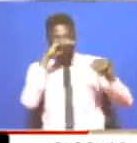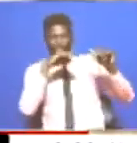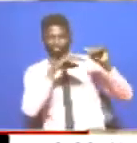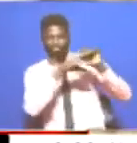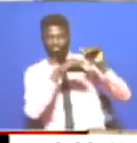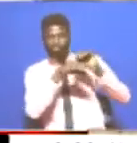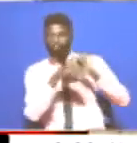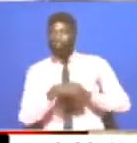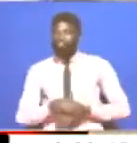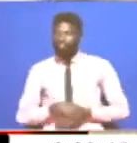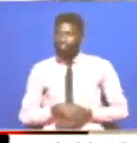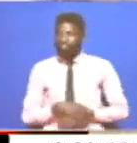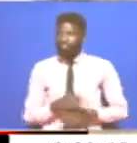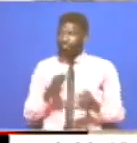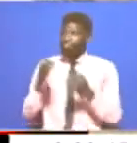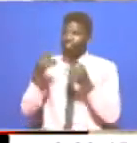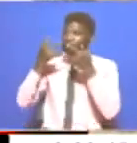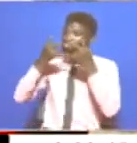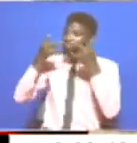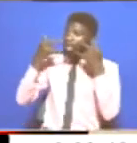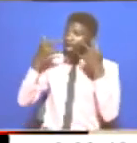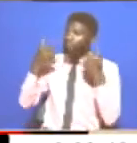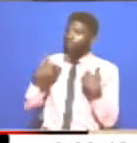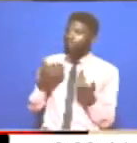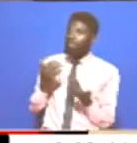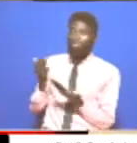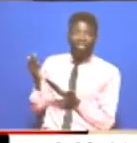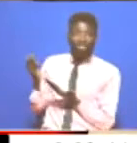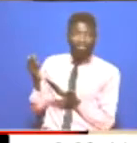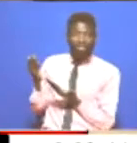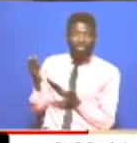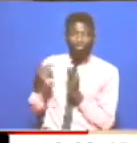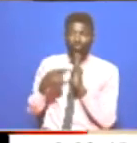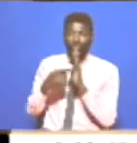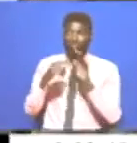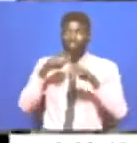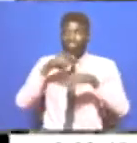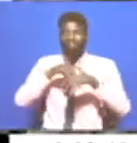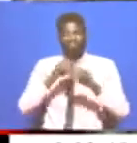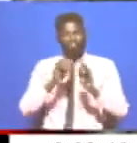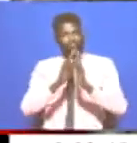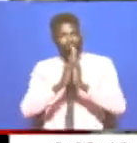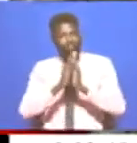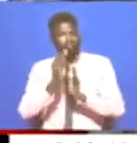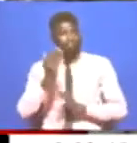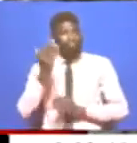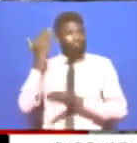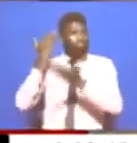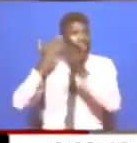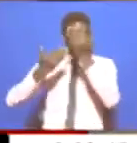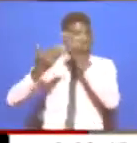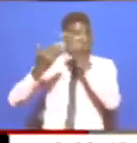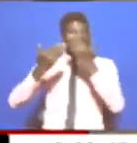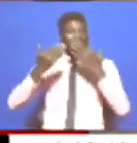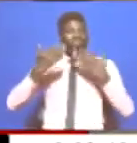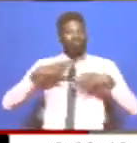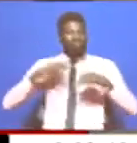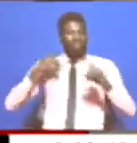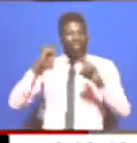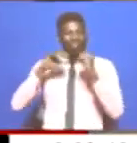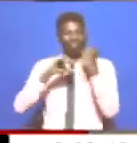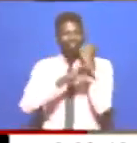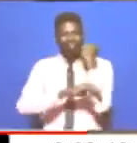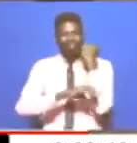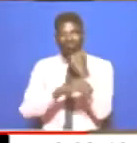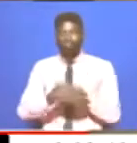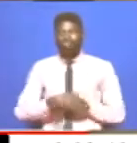Traces of masked skulls portrays the yearly prayer sessions conducted by the locals for the country. Wataito na wamini